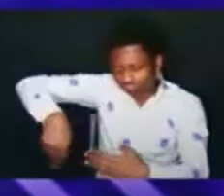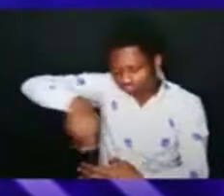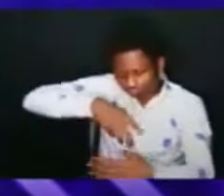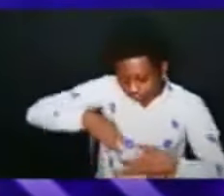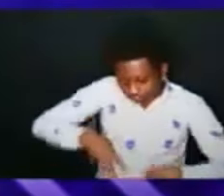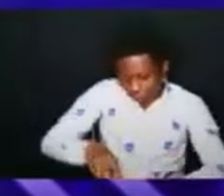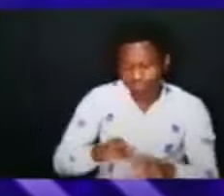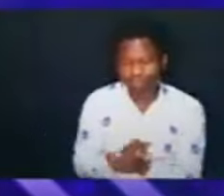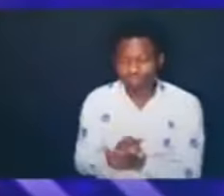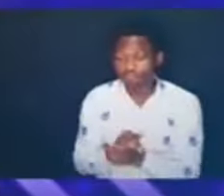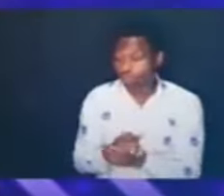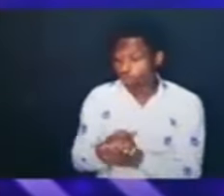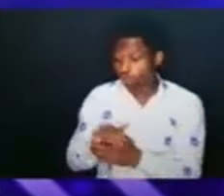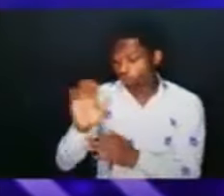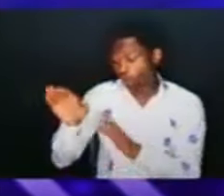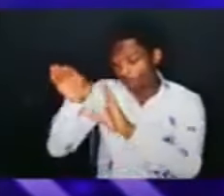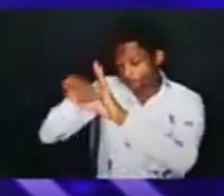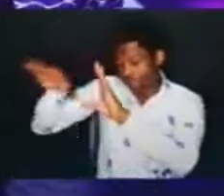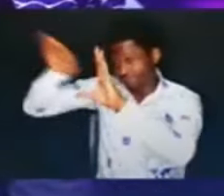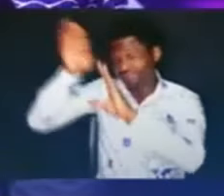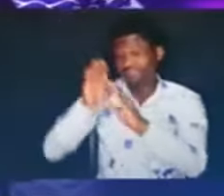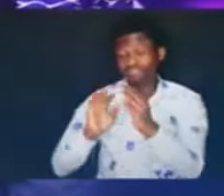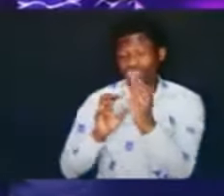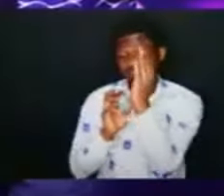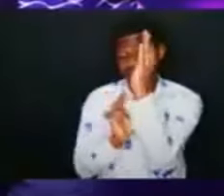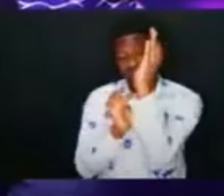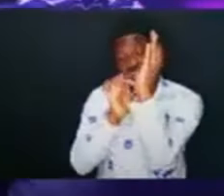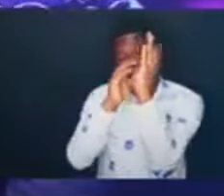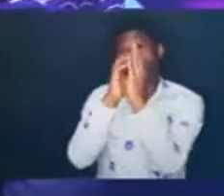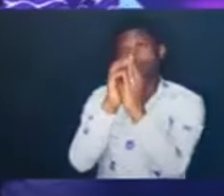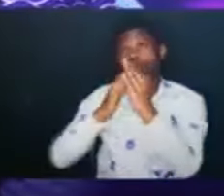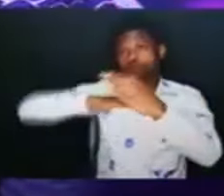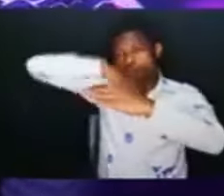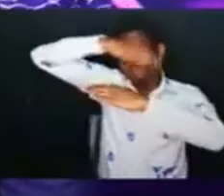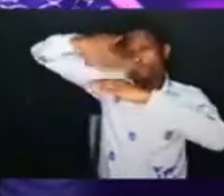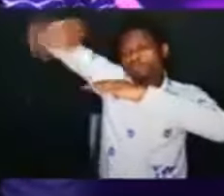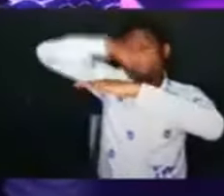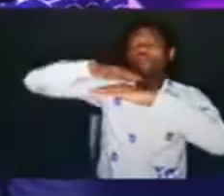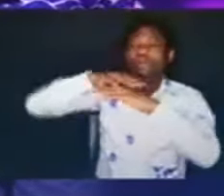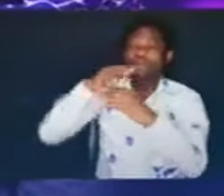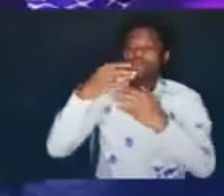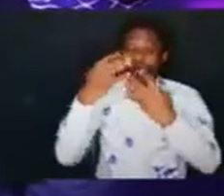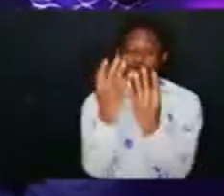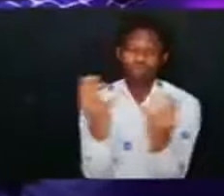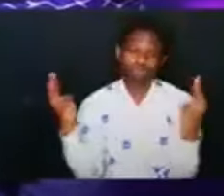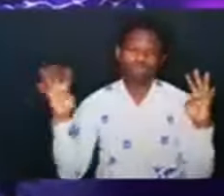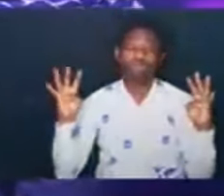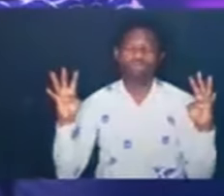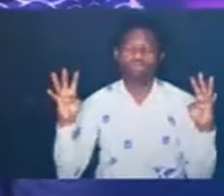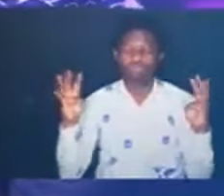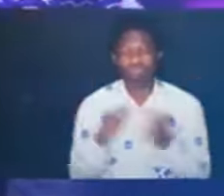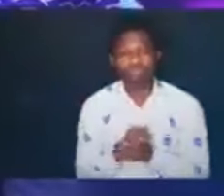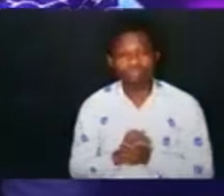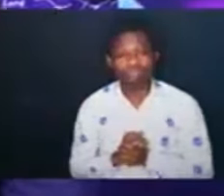branches climb over a wall. Joseph, ye dia eso abba mine, dia eso abba